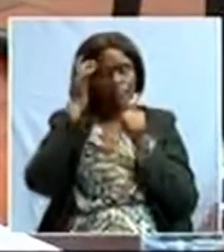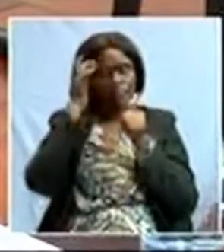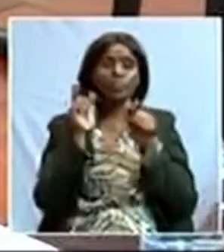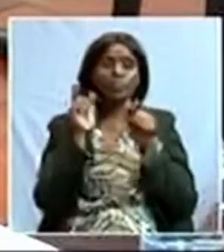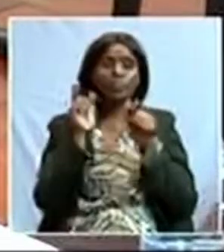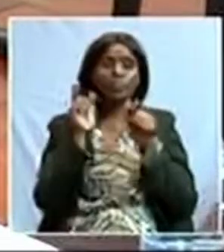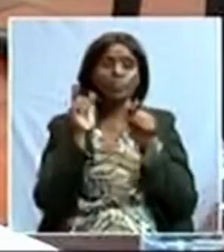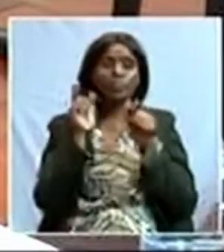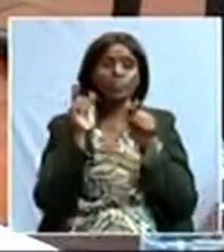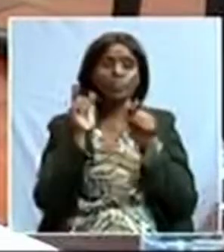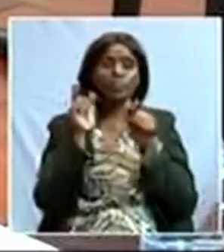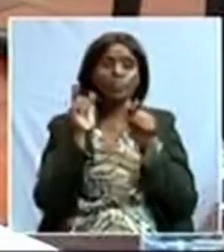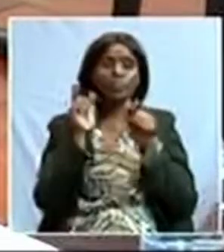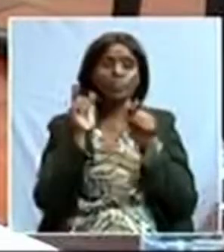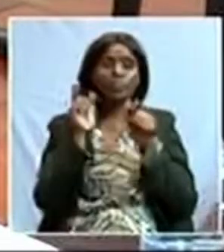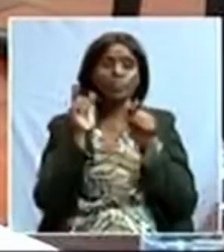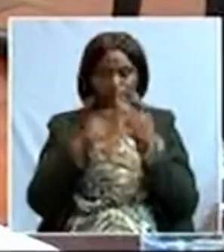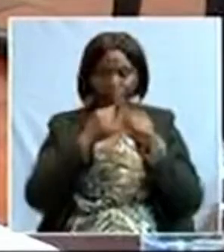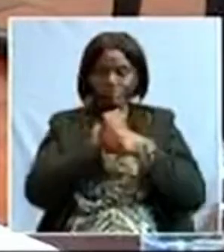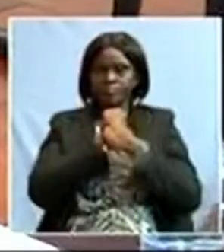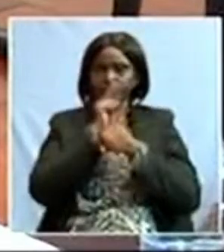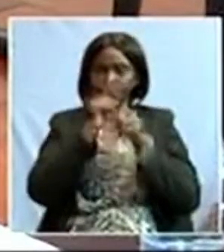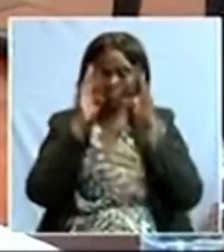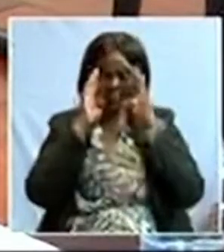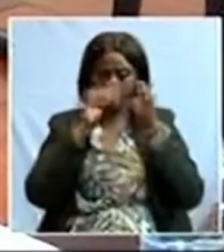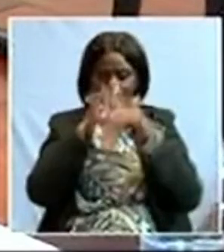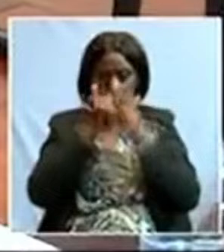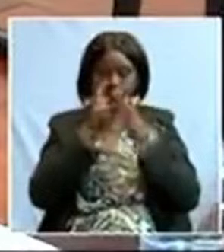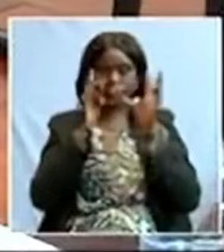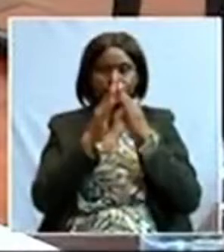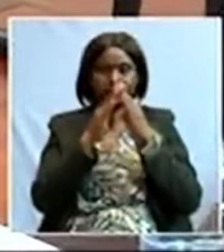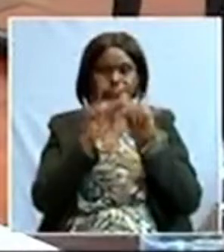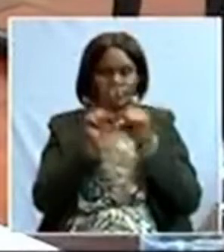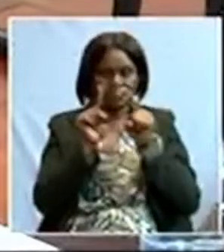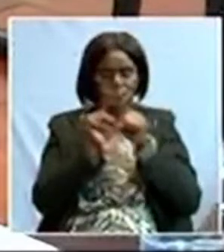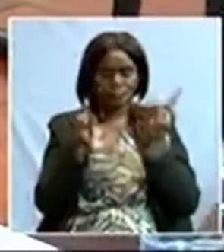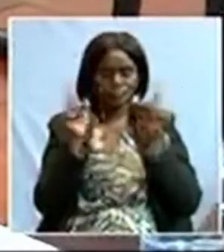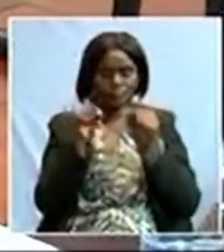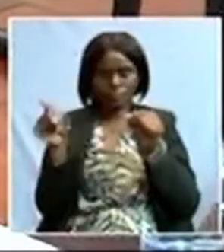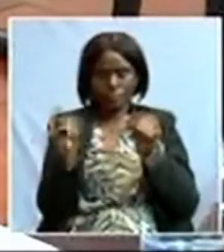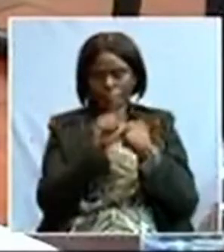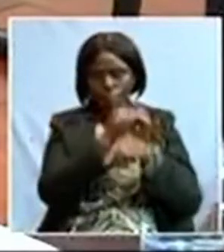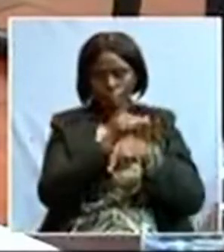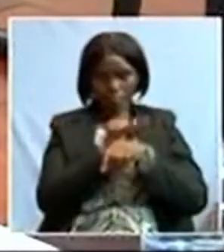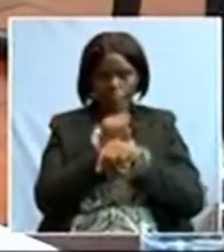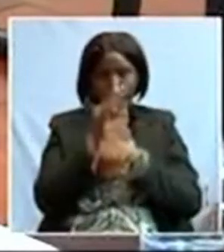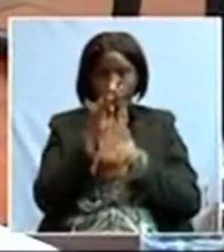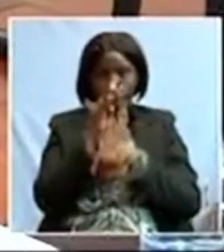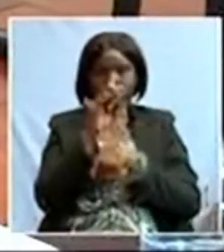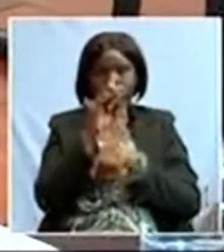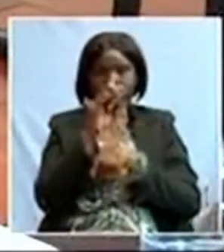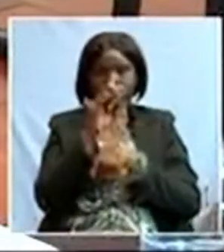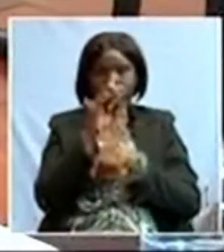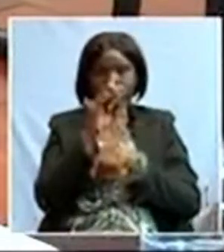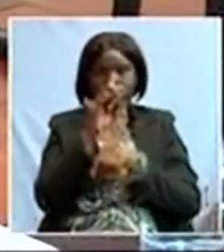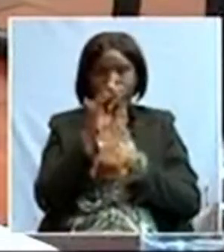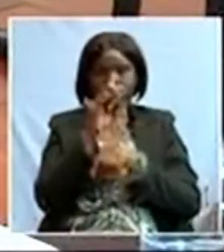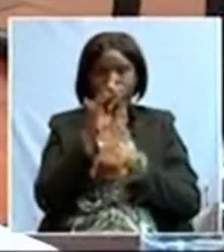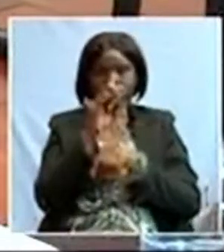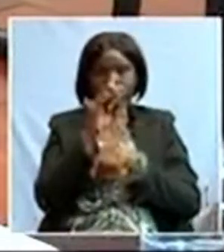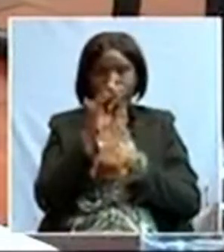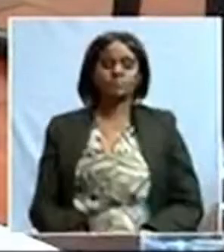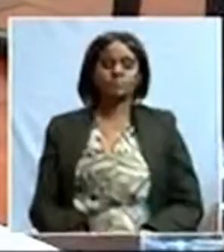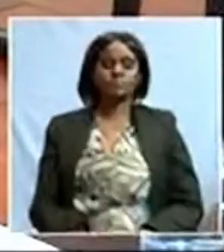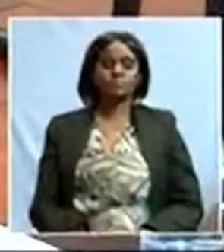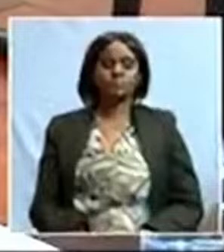Remedial measure. Management shall ensure to attend all meetings as and when invited by the province.